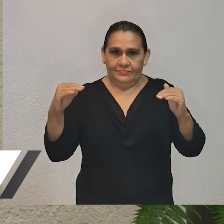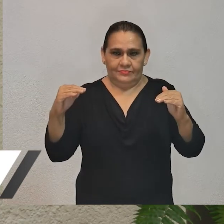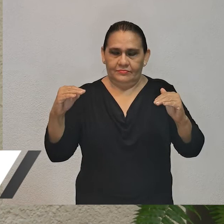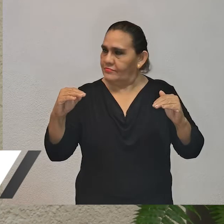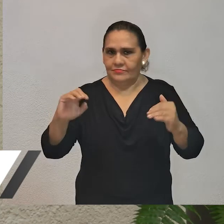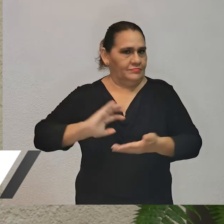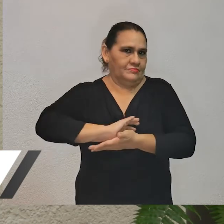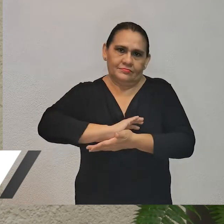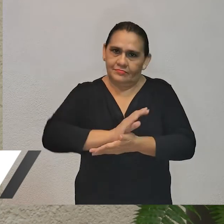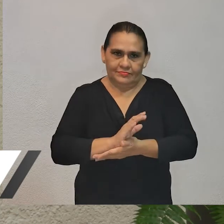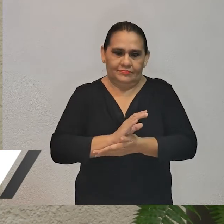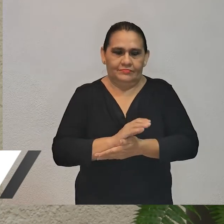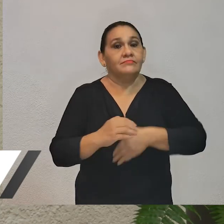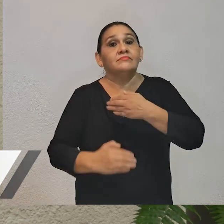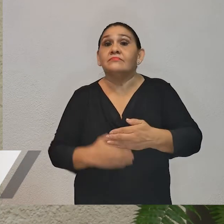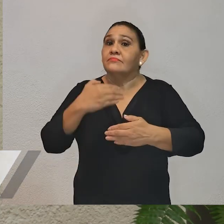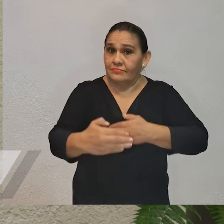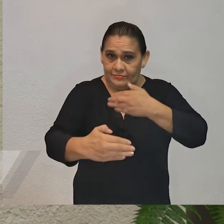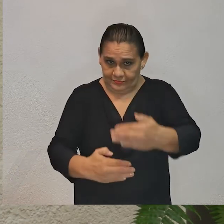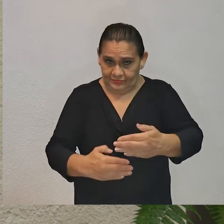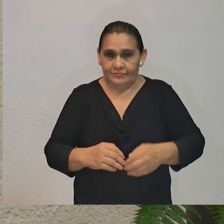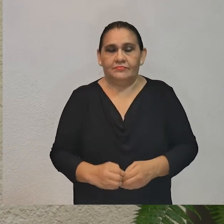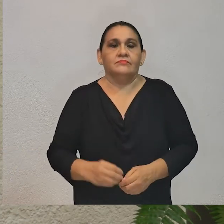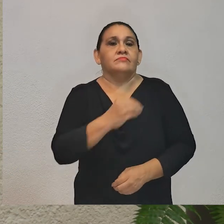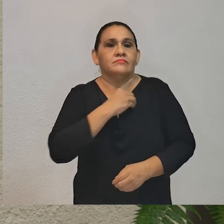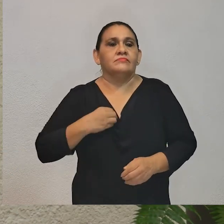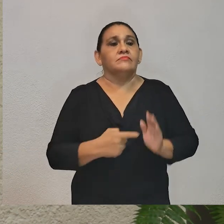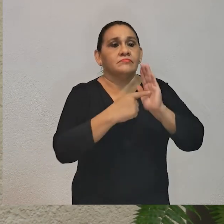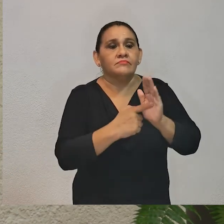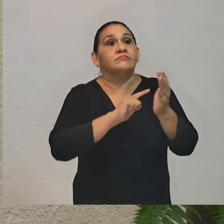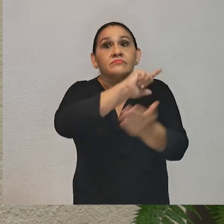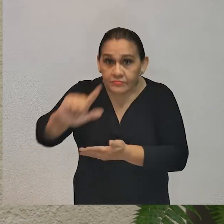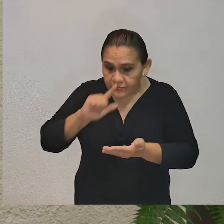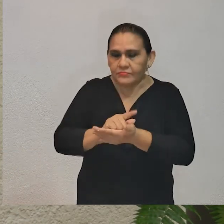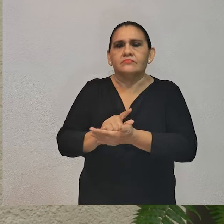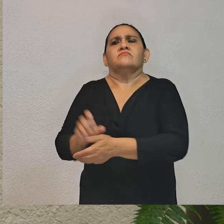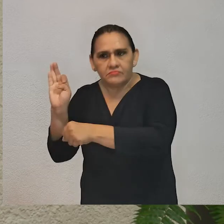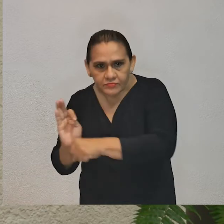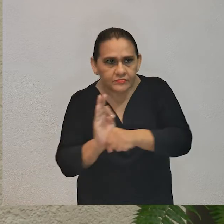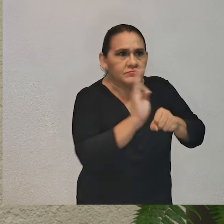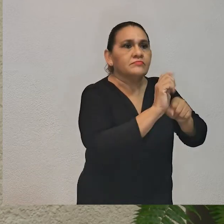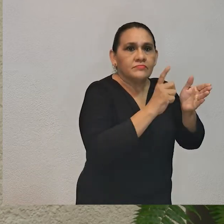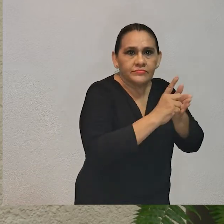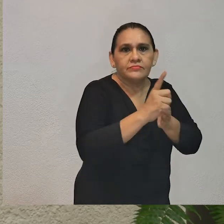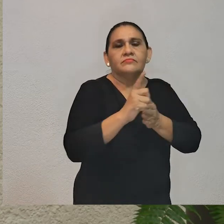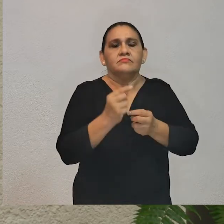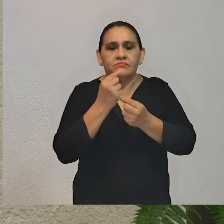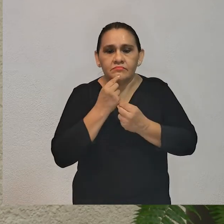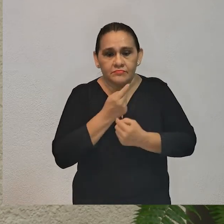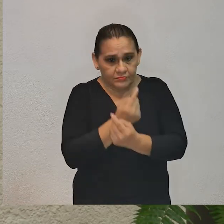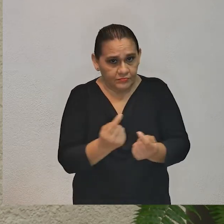je'la ti'al ka'anak junp'eel keetil ti uukuxtalo’ob. Máapáajtaloob yéetel ujok'oloob taanil. Kaameyajtaak